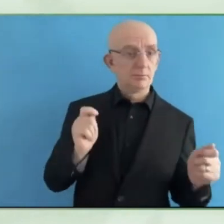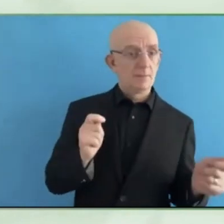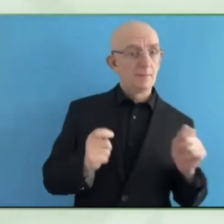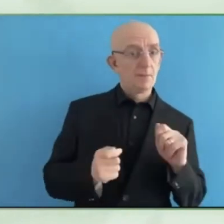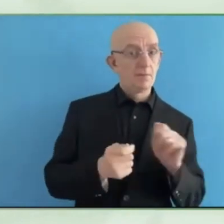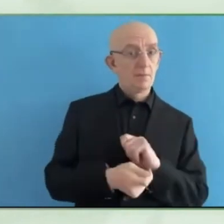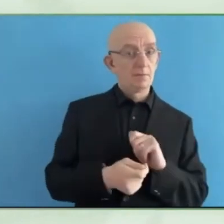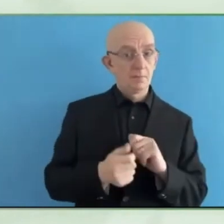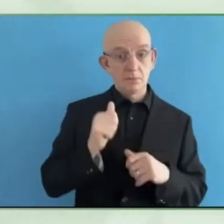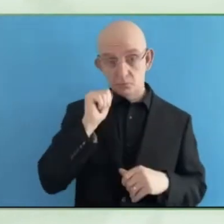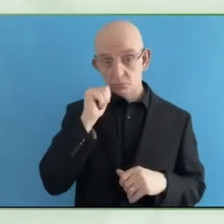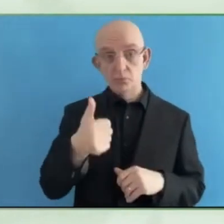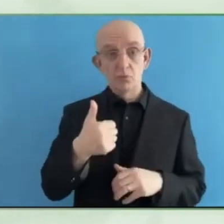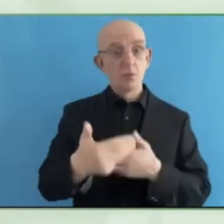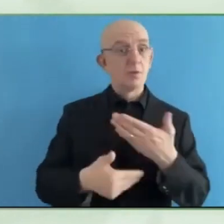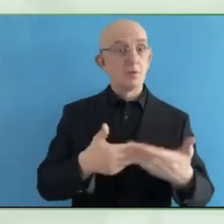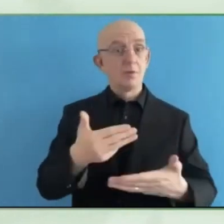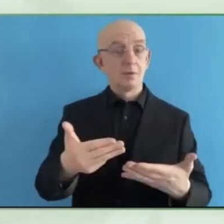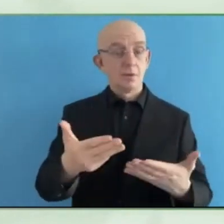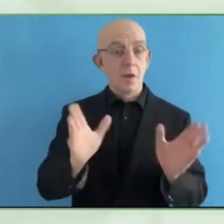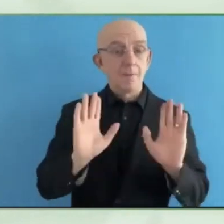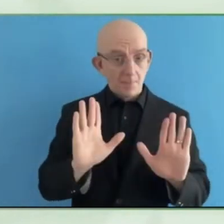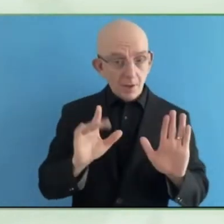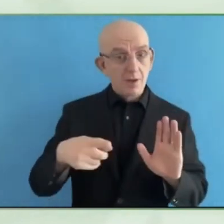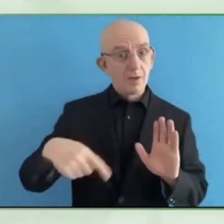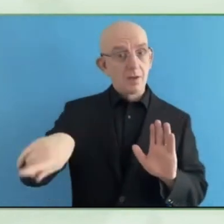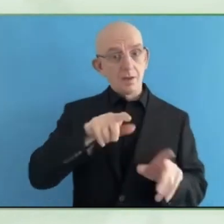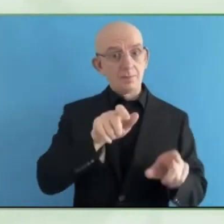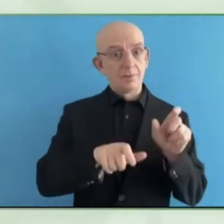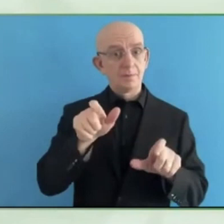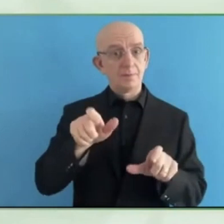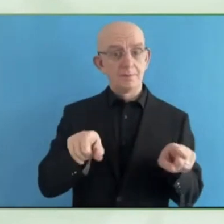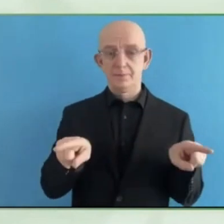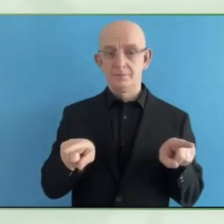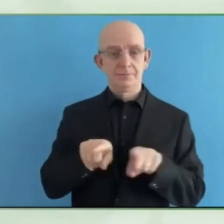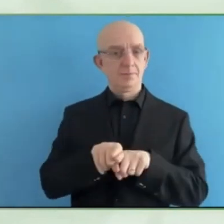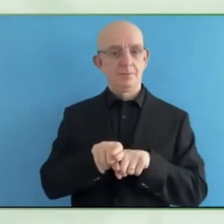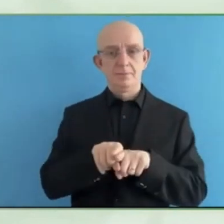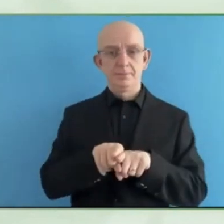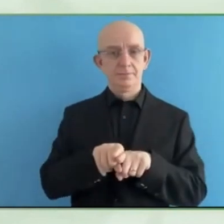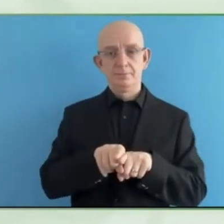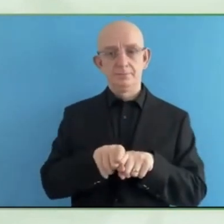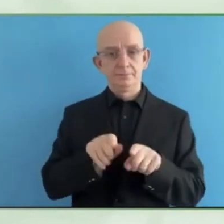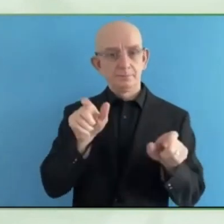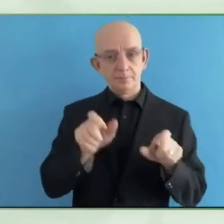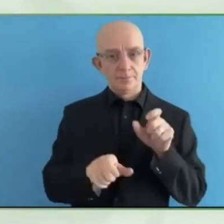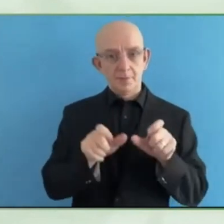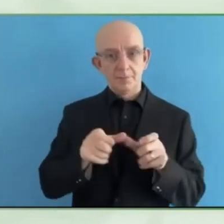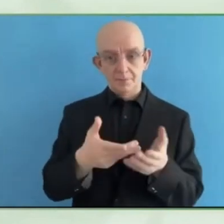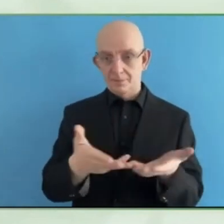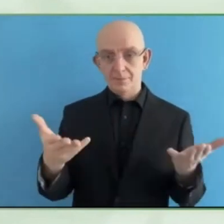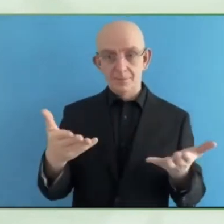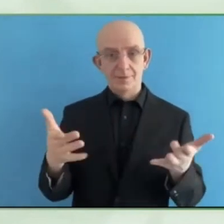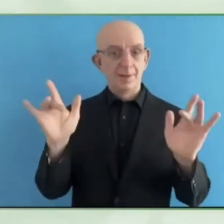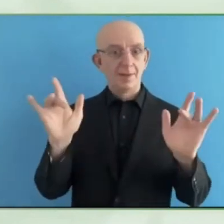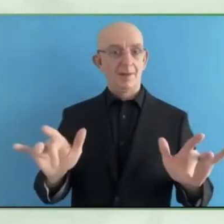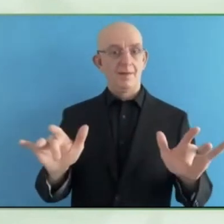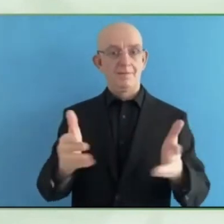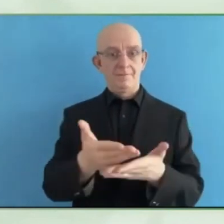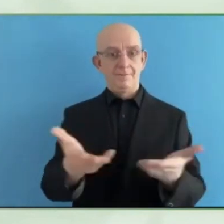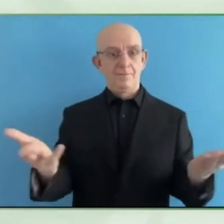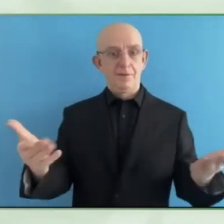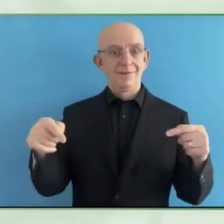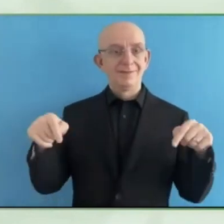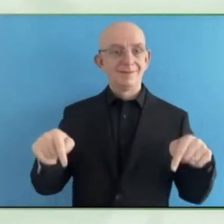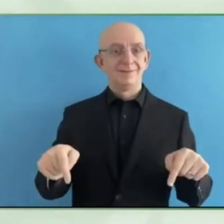our conviction. We think we are all human beings with strengths and weaknesses.